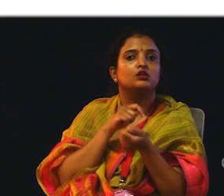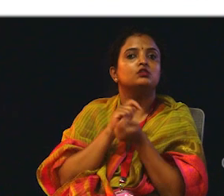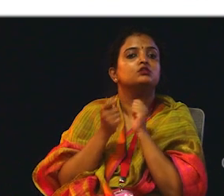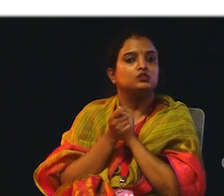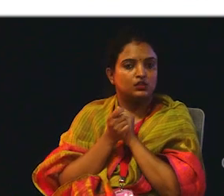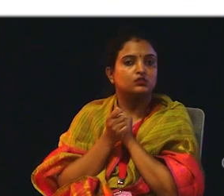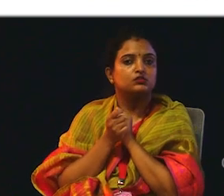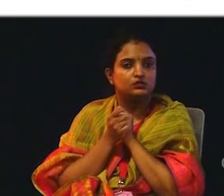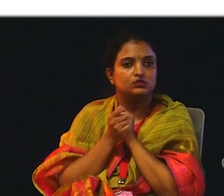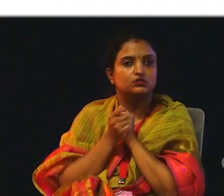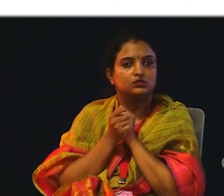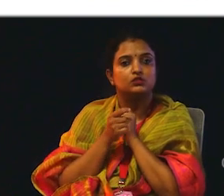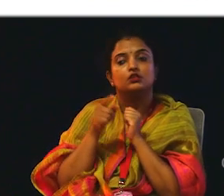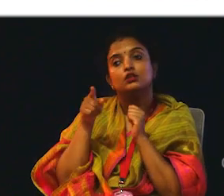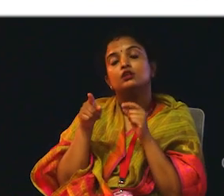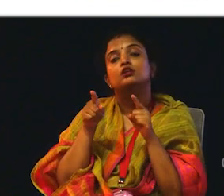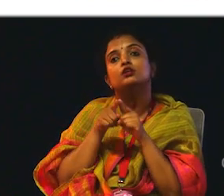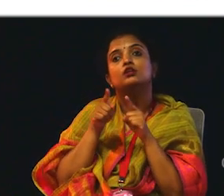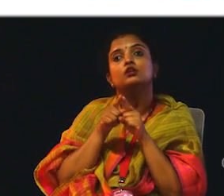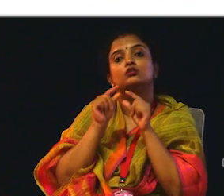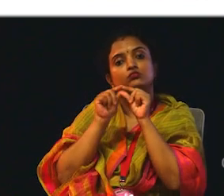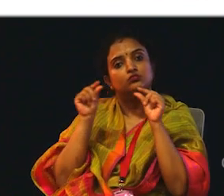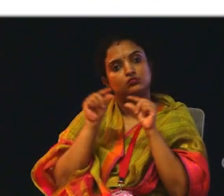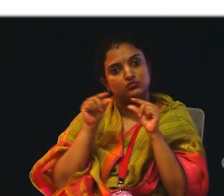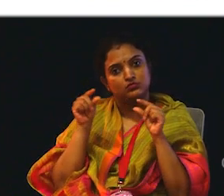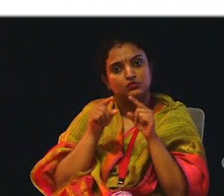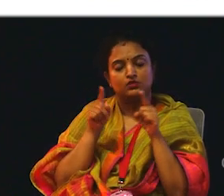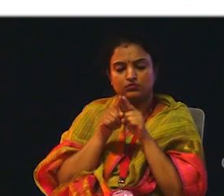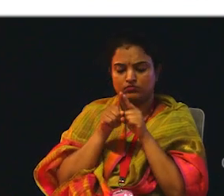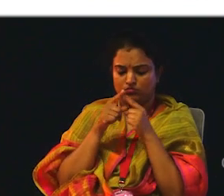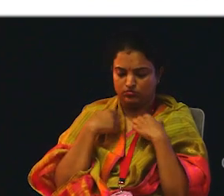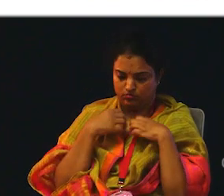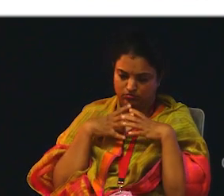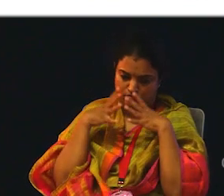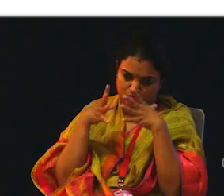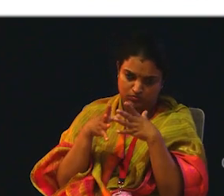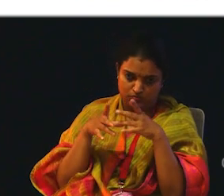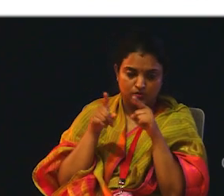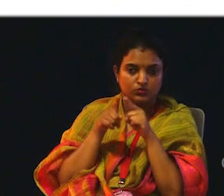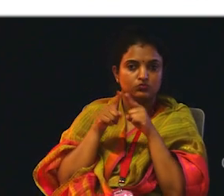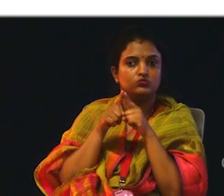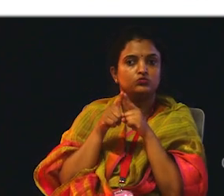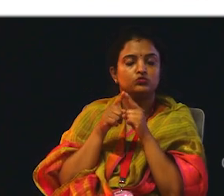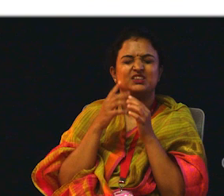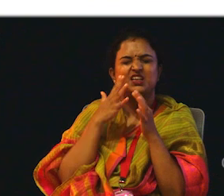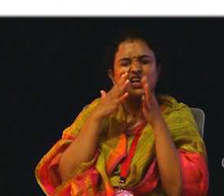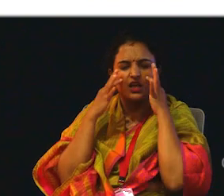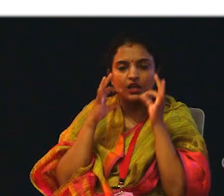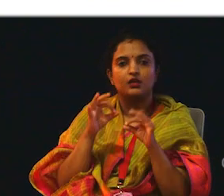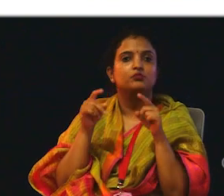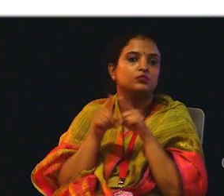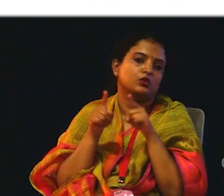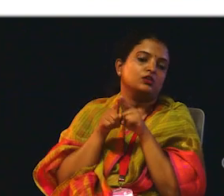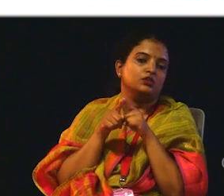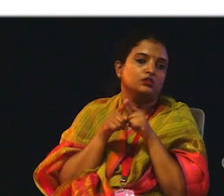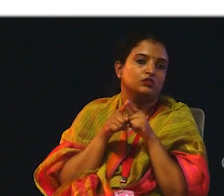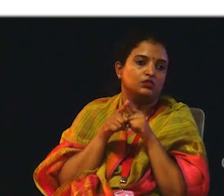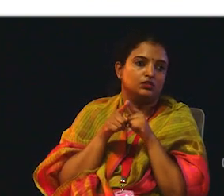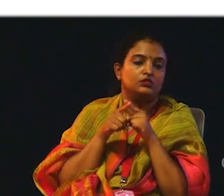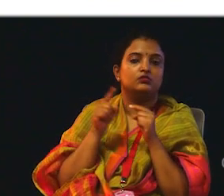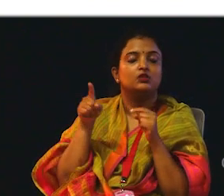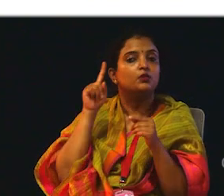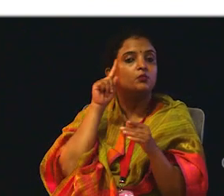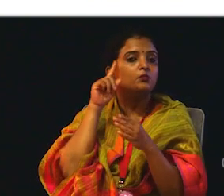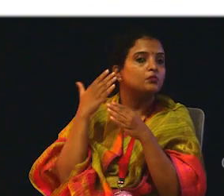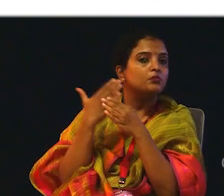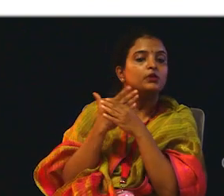changes. These two statements testify to a very important belief. The